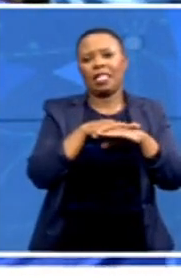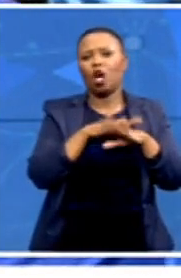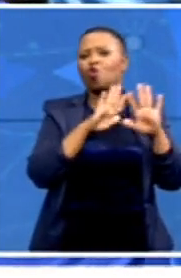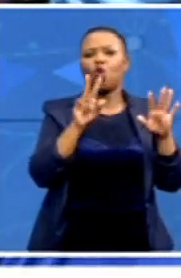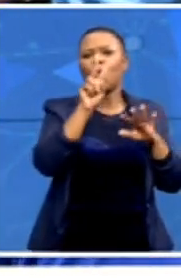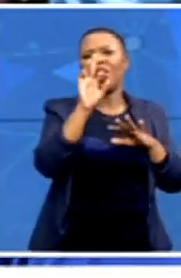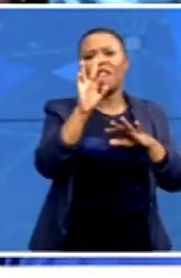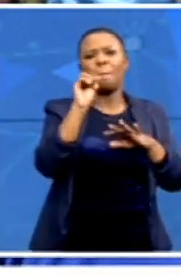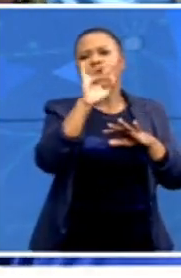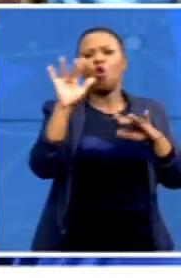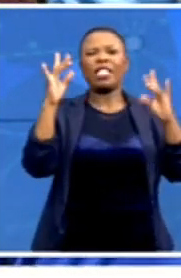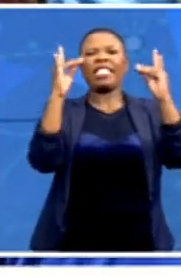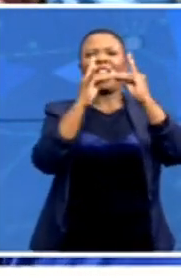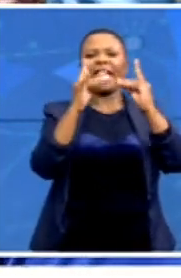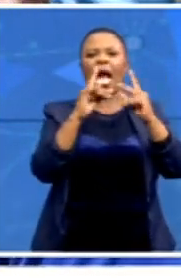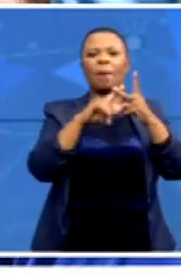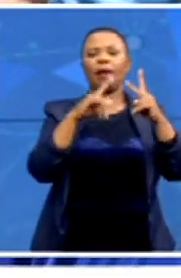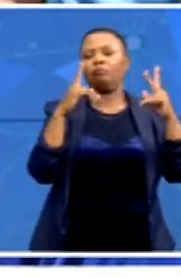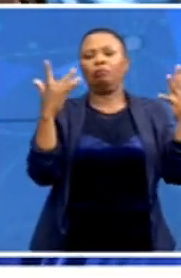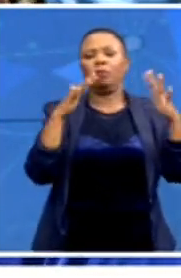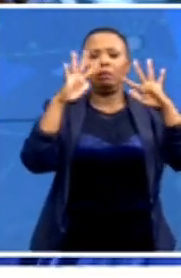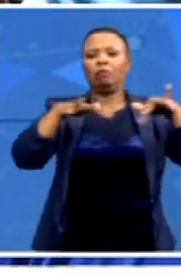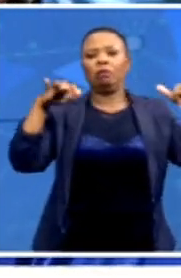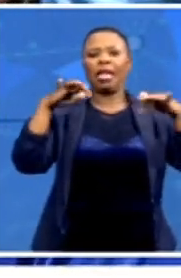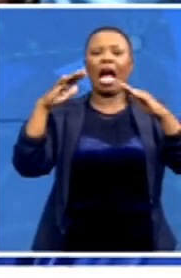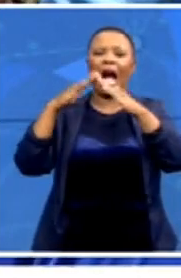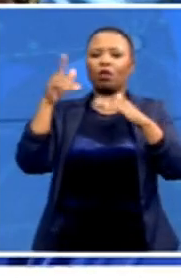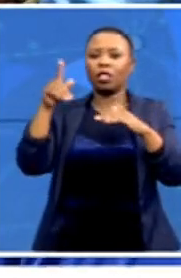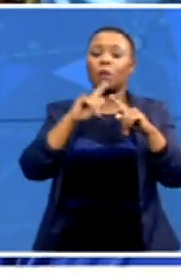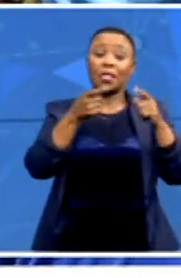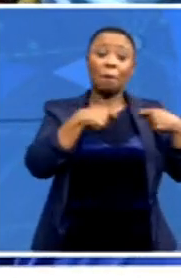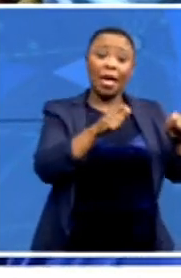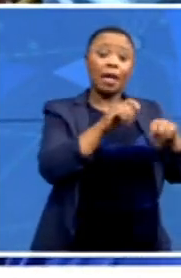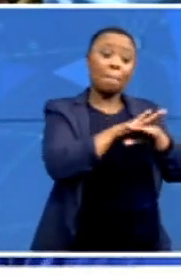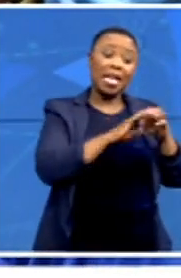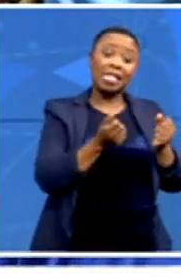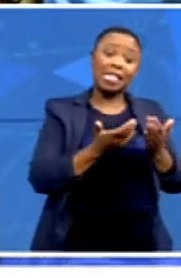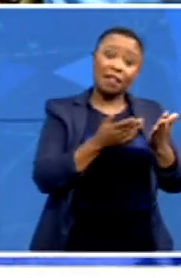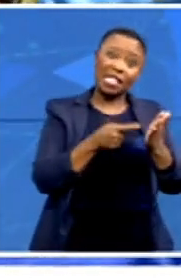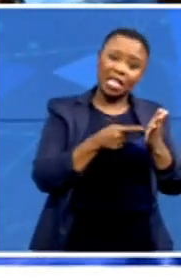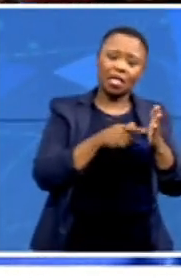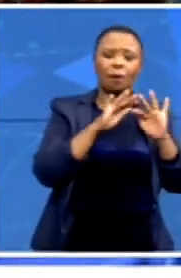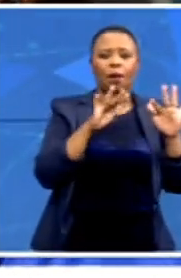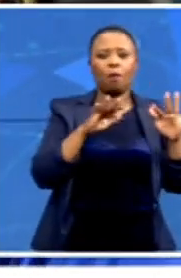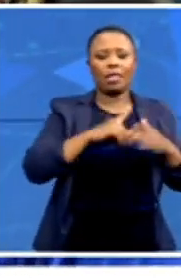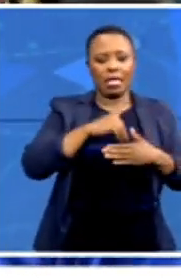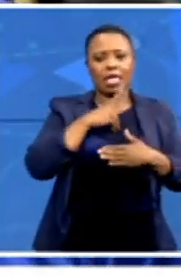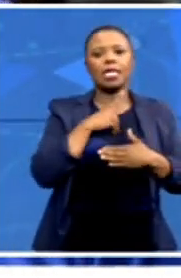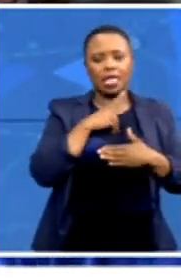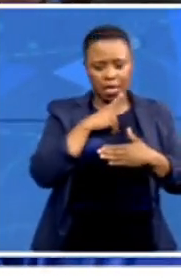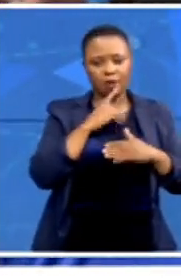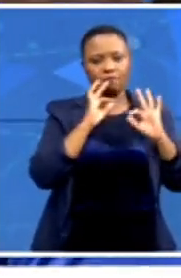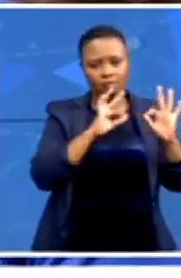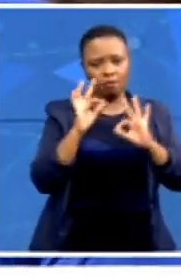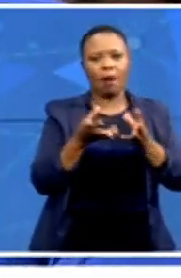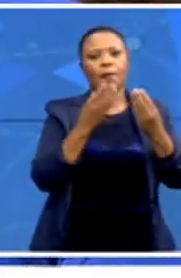million rand Wendy houses. They're going to have to spend it on basic services so that people have the dignity of those basic services. Let's quickly go to the Eastern Cape